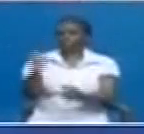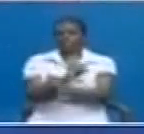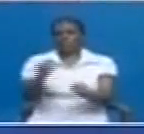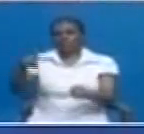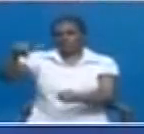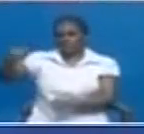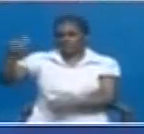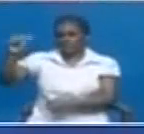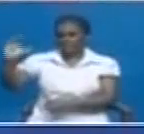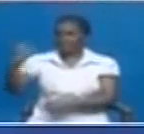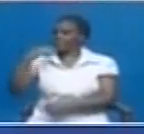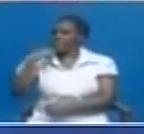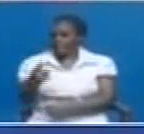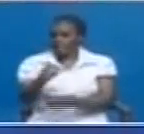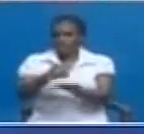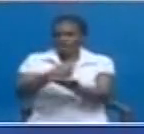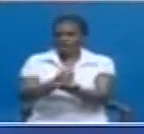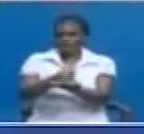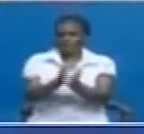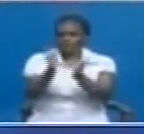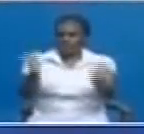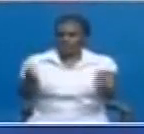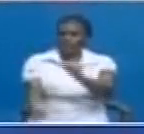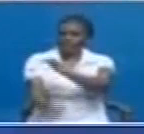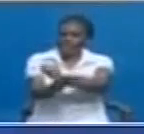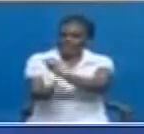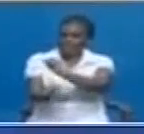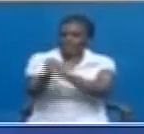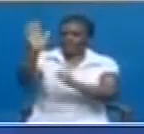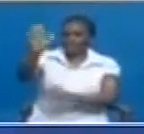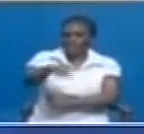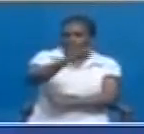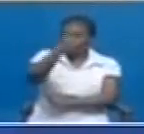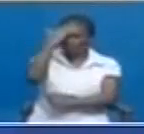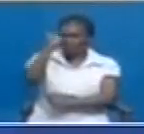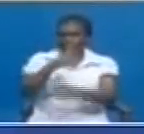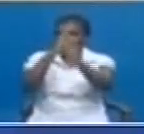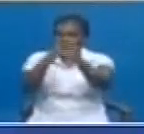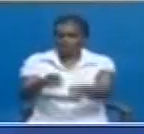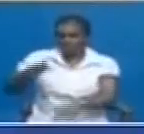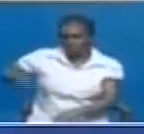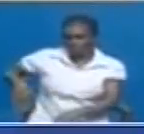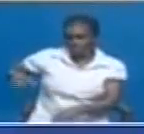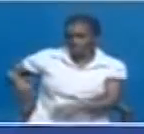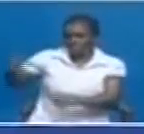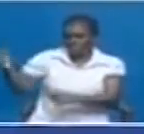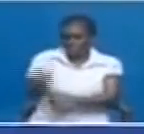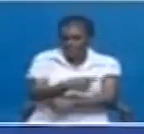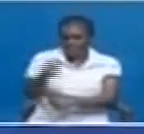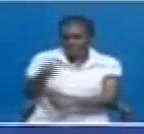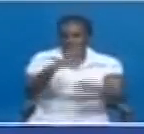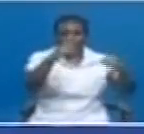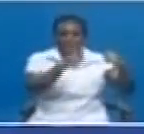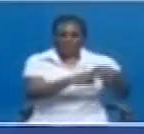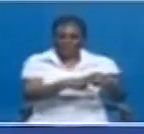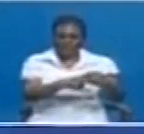PSC is also saying that the Auditor General needs to explain to Parliament why his report has delayed for over 7 months and if he